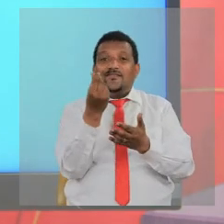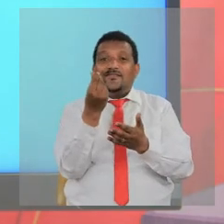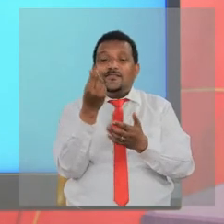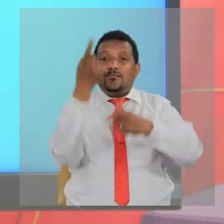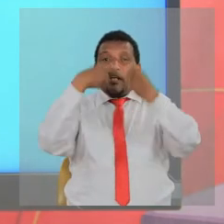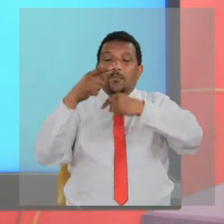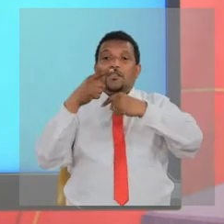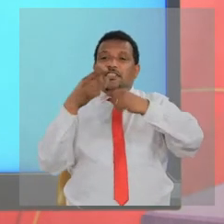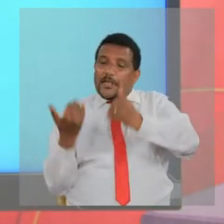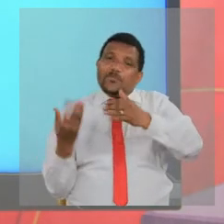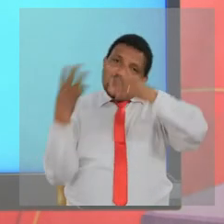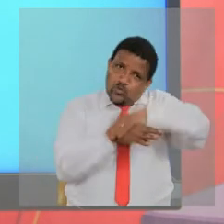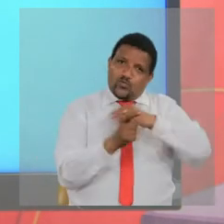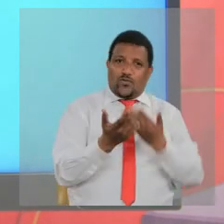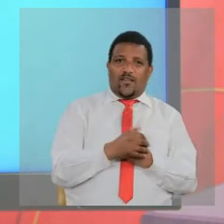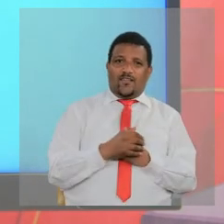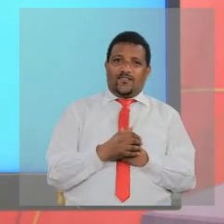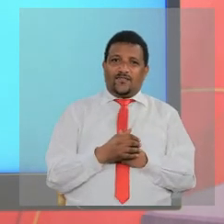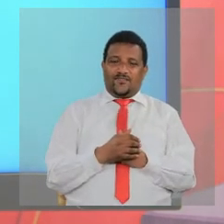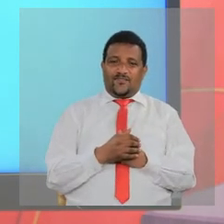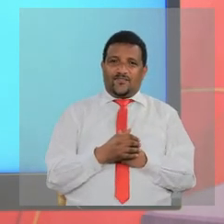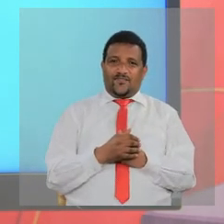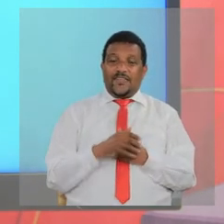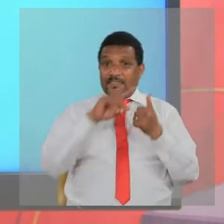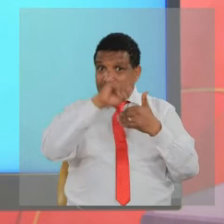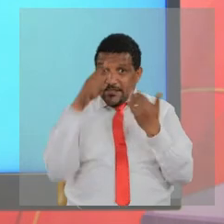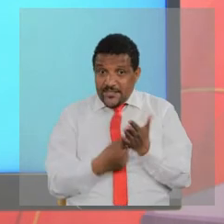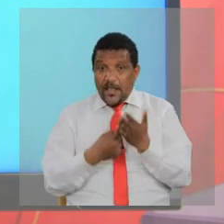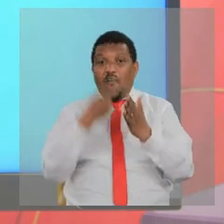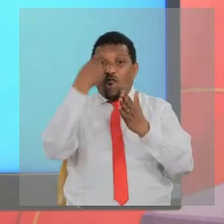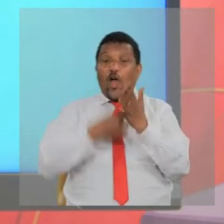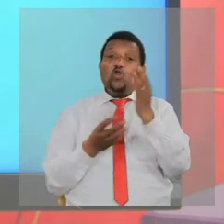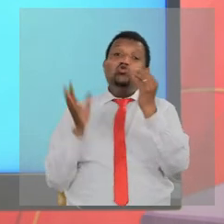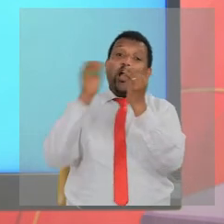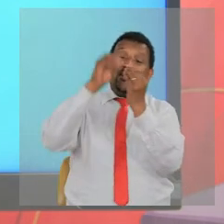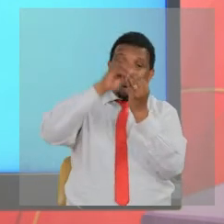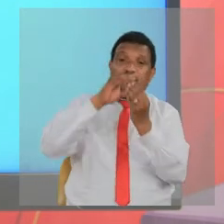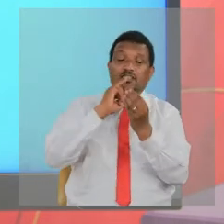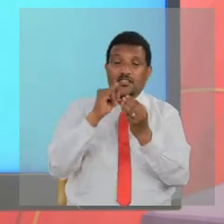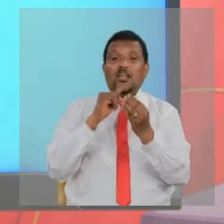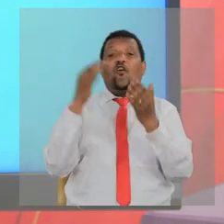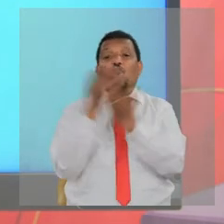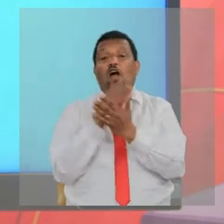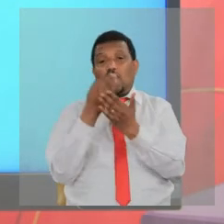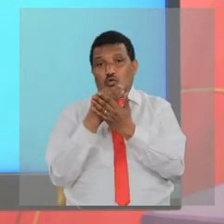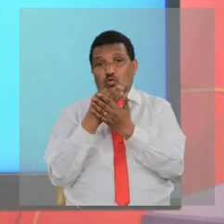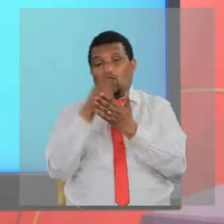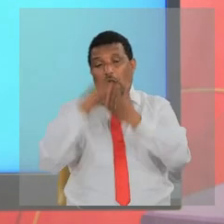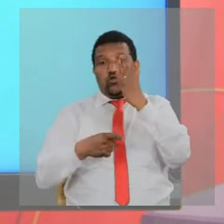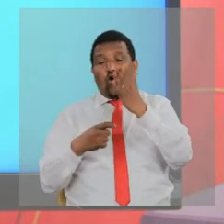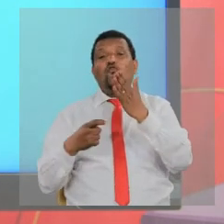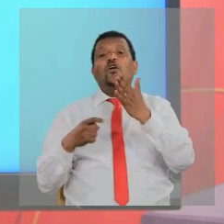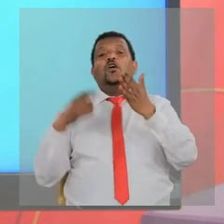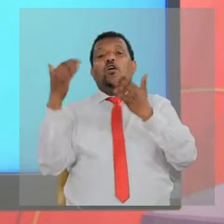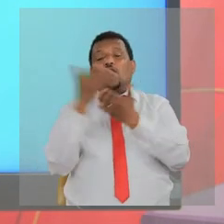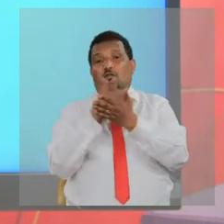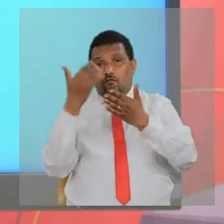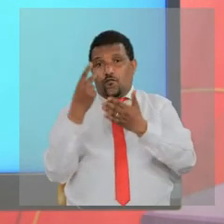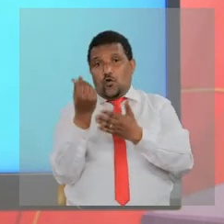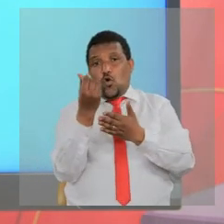became intermediate input. So the value added is the value of the output, the value of the flour